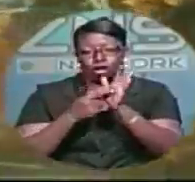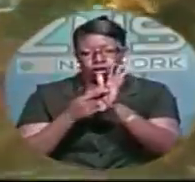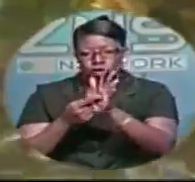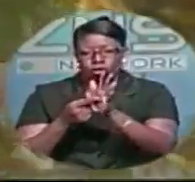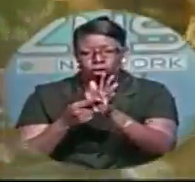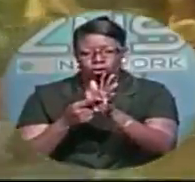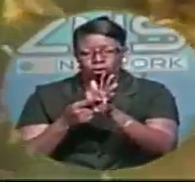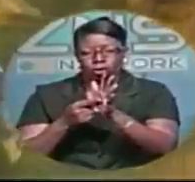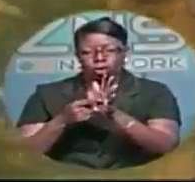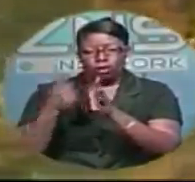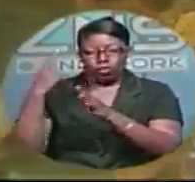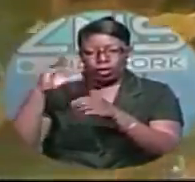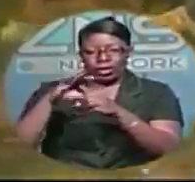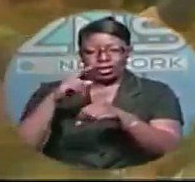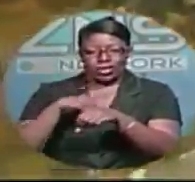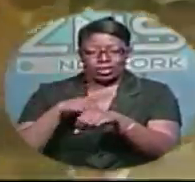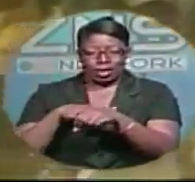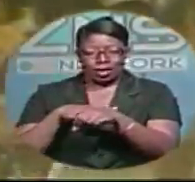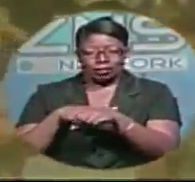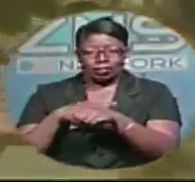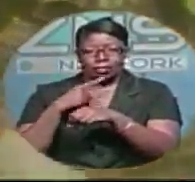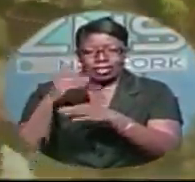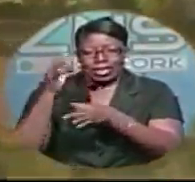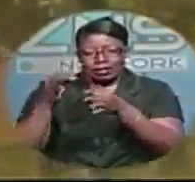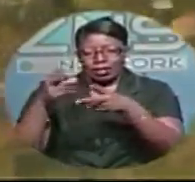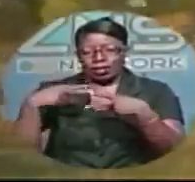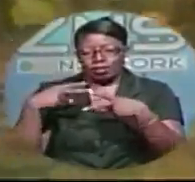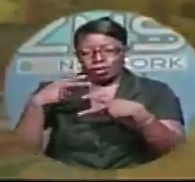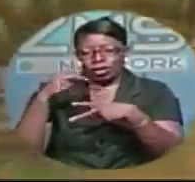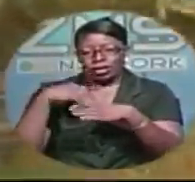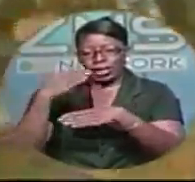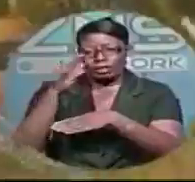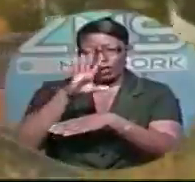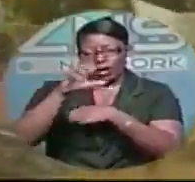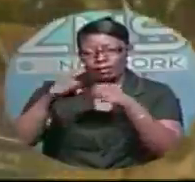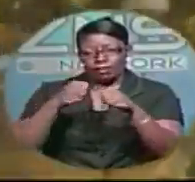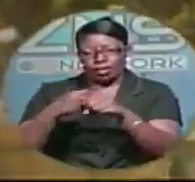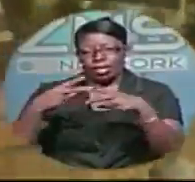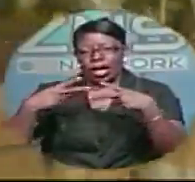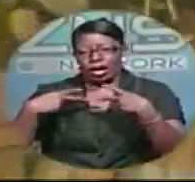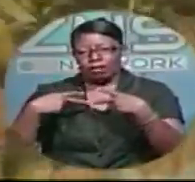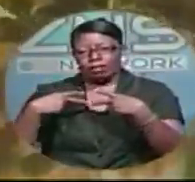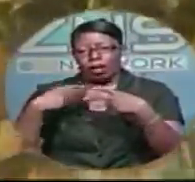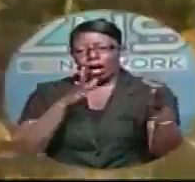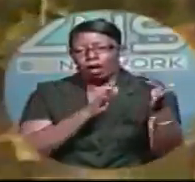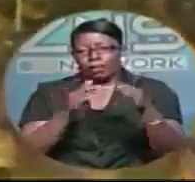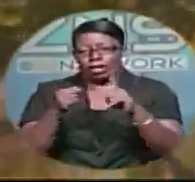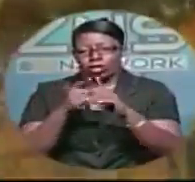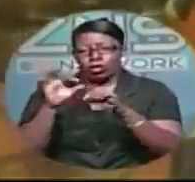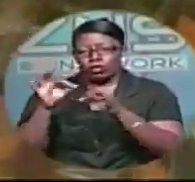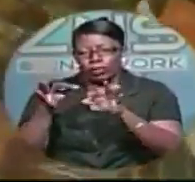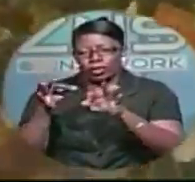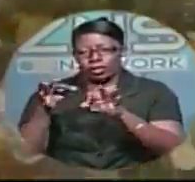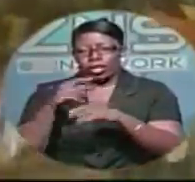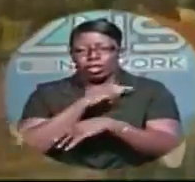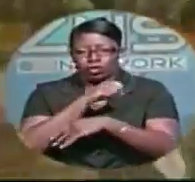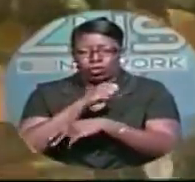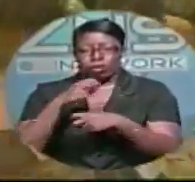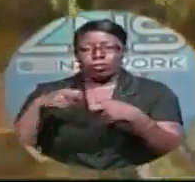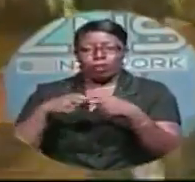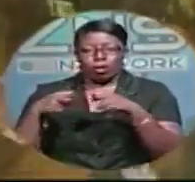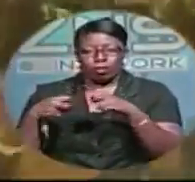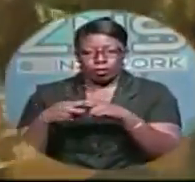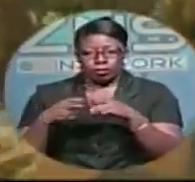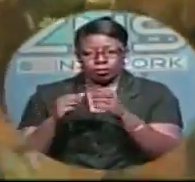Christie says if elected to serve for the next 5 years, his party has a plan to fix the tourism problem on this island. The